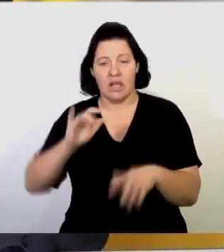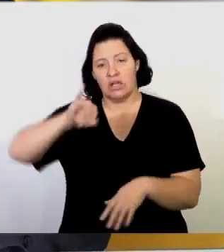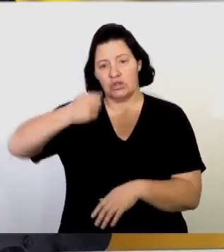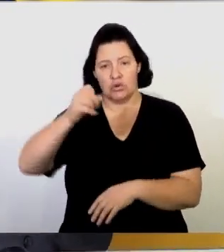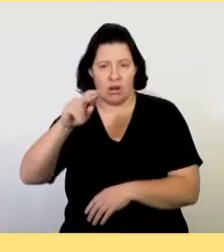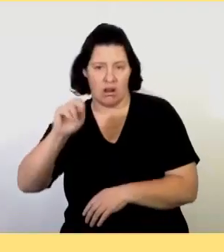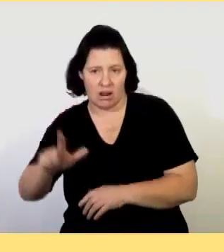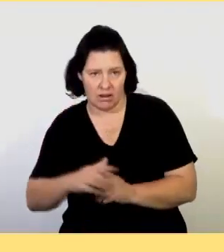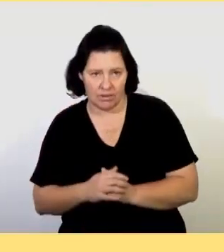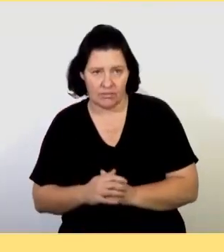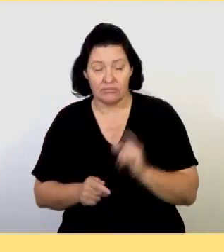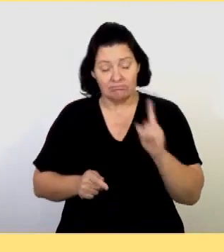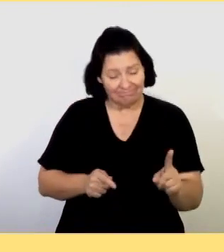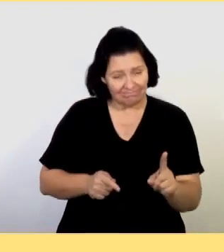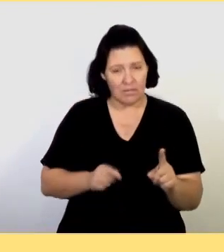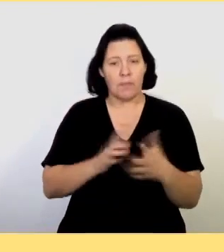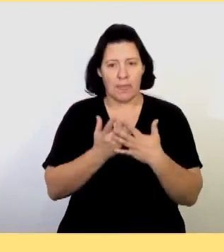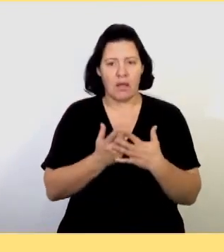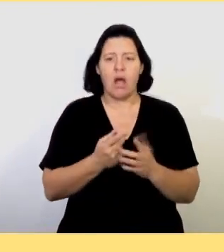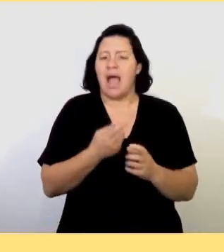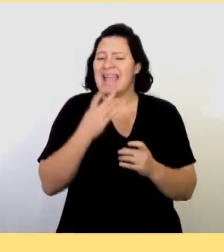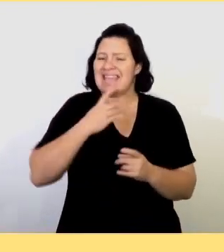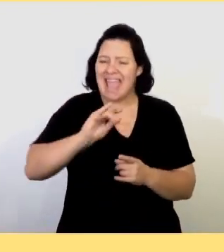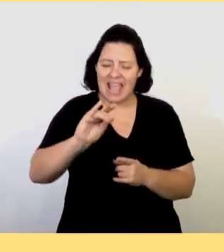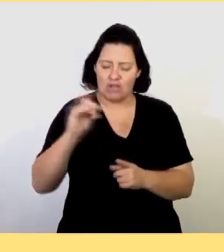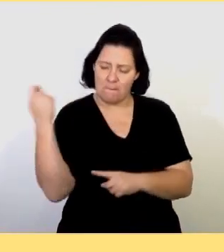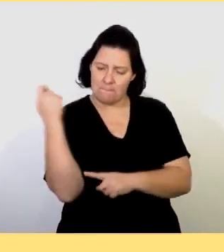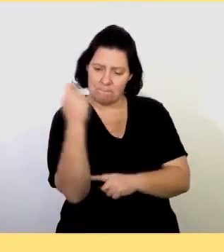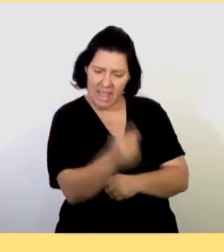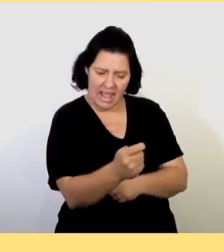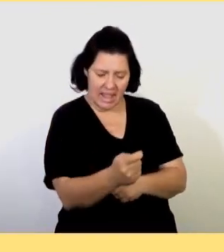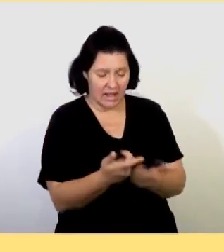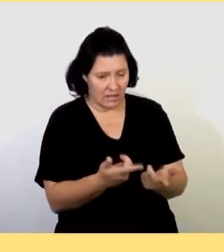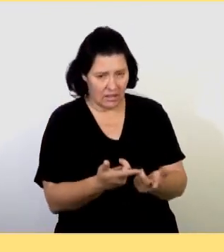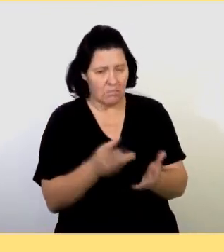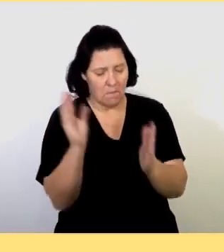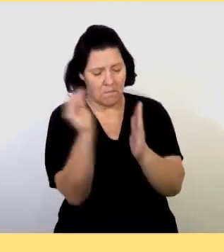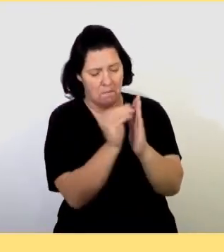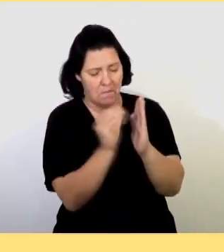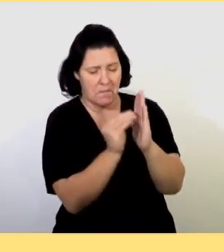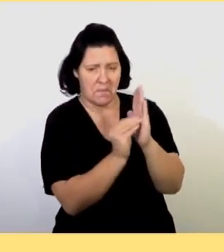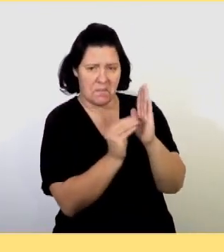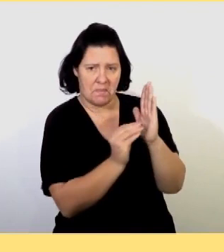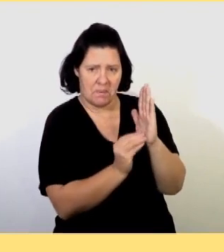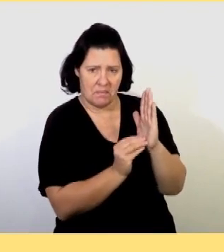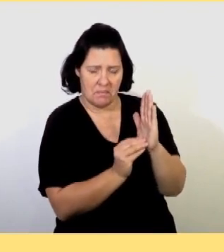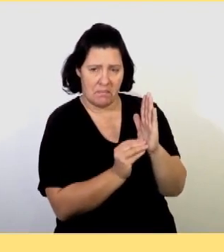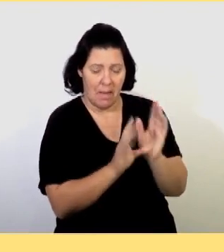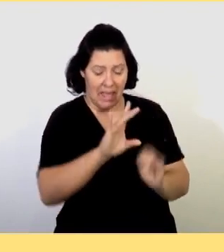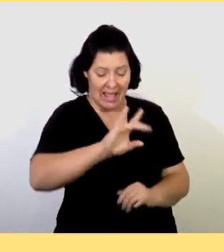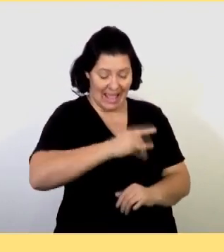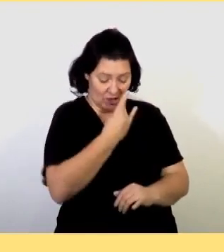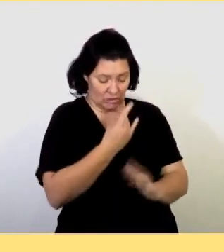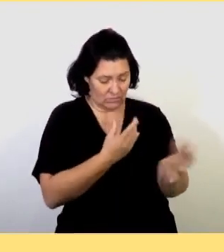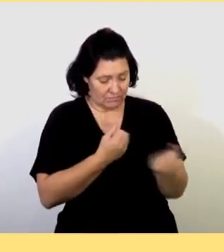journal. This is a journal in which all cash paid is recorded. So whenever cash